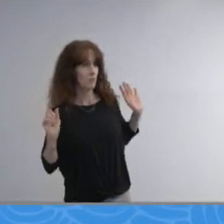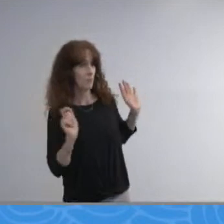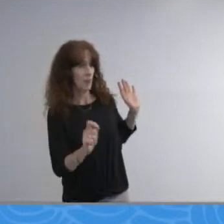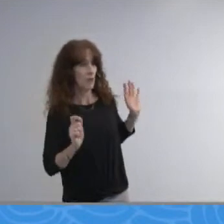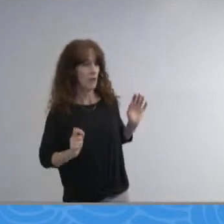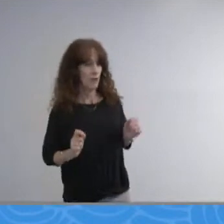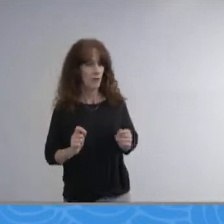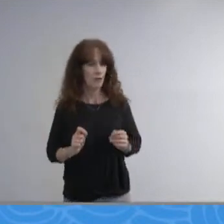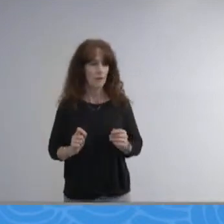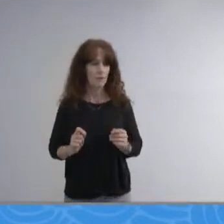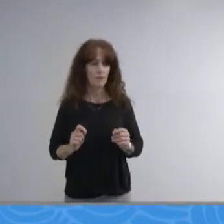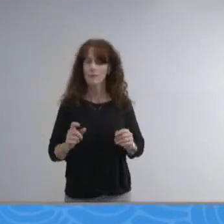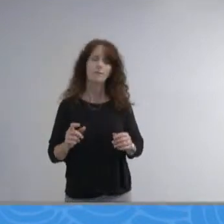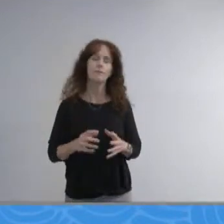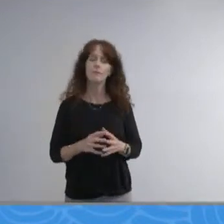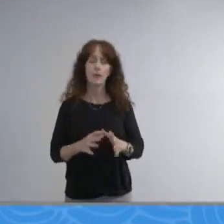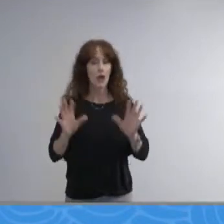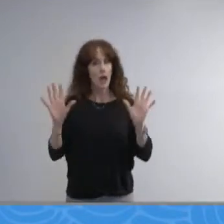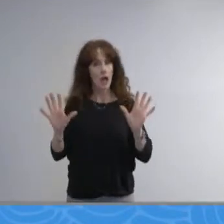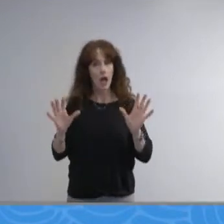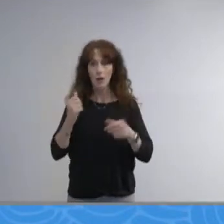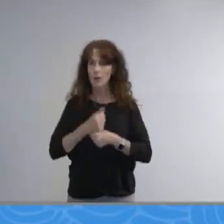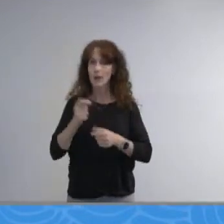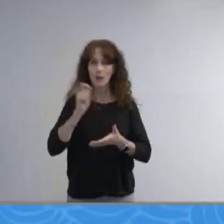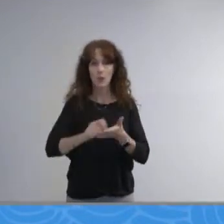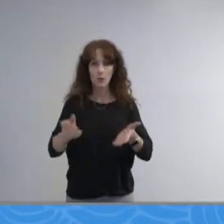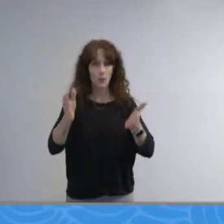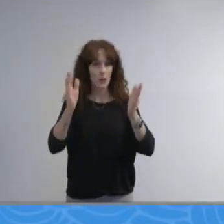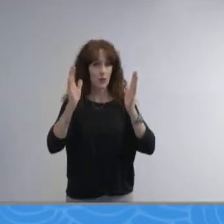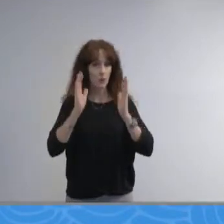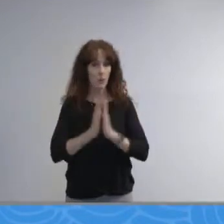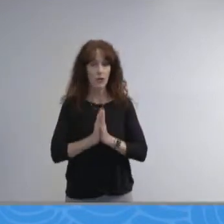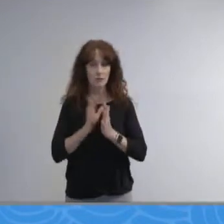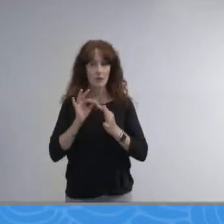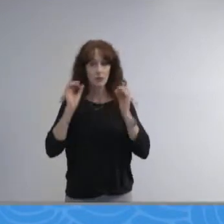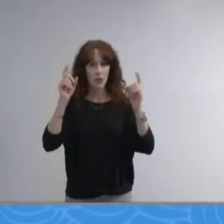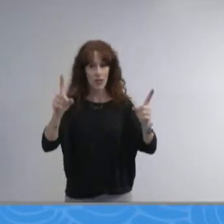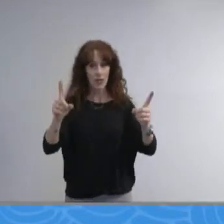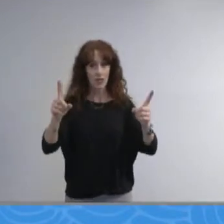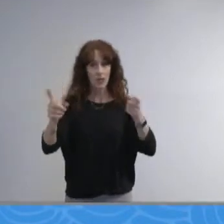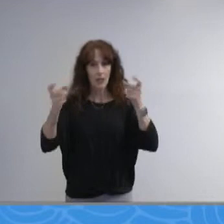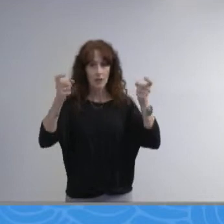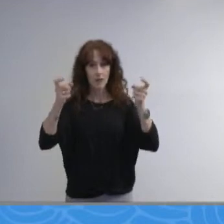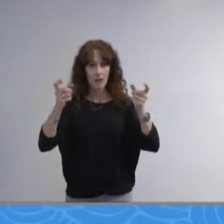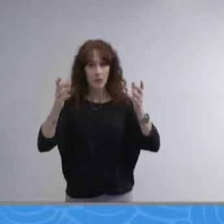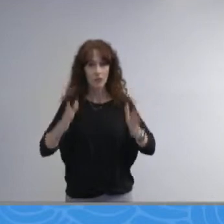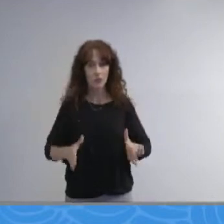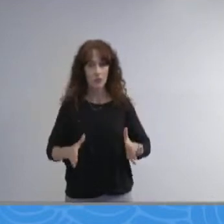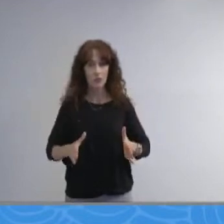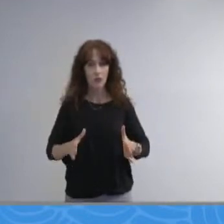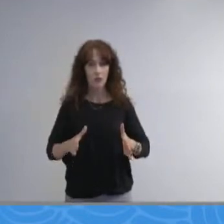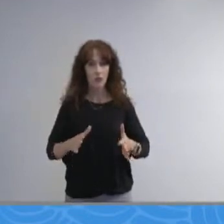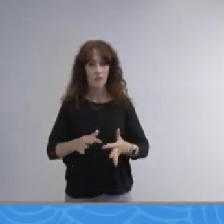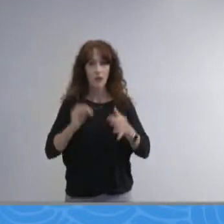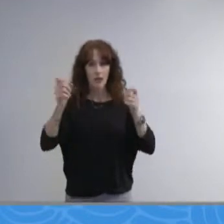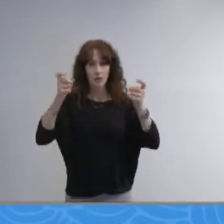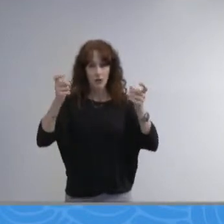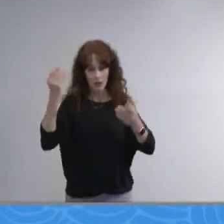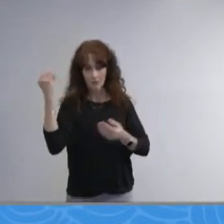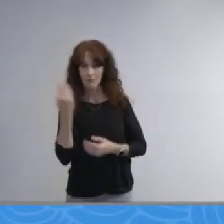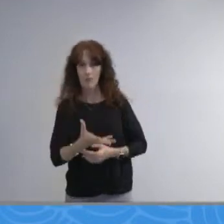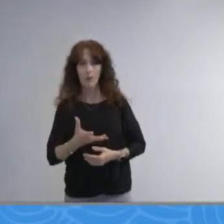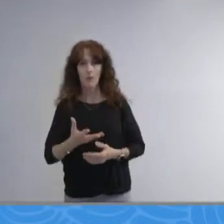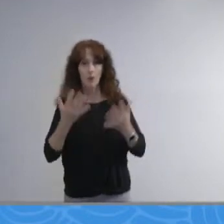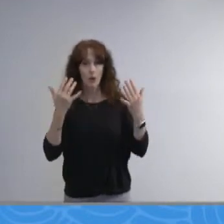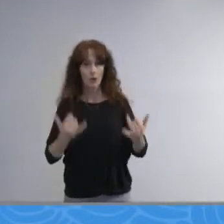That was my invitation. I would make a written request to the special education administrator or the special ed director, letting them know